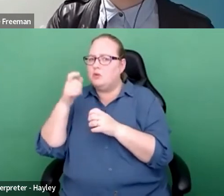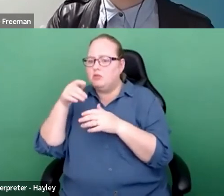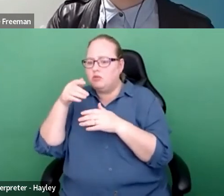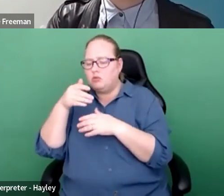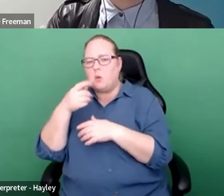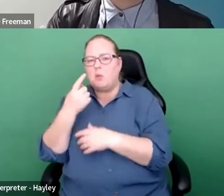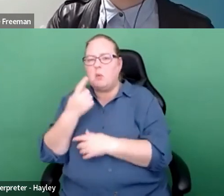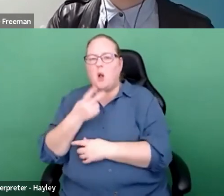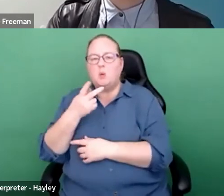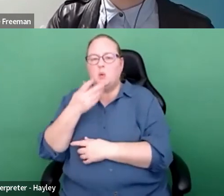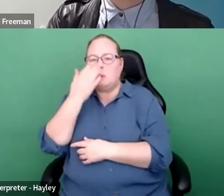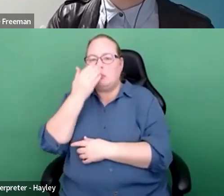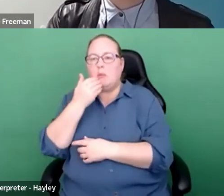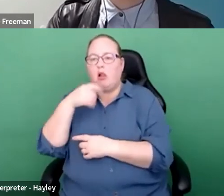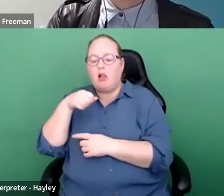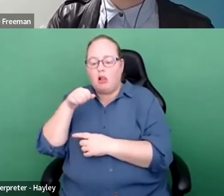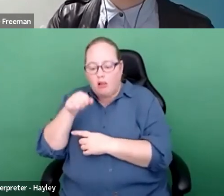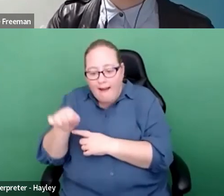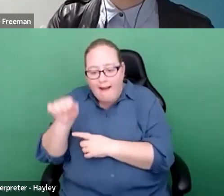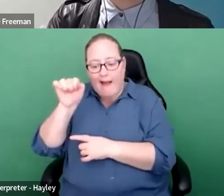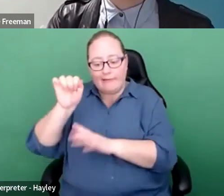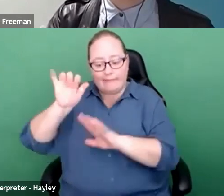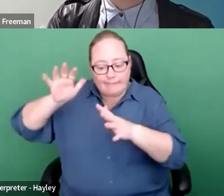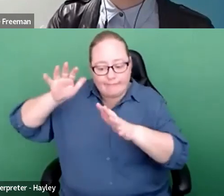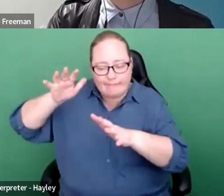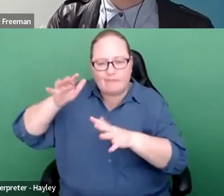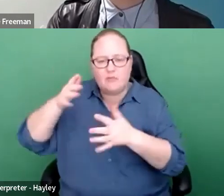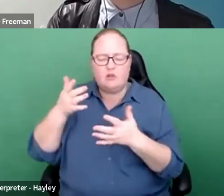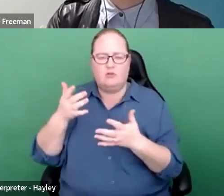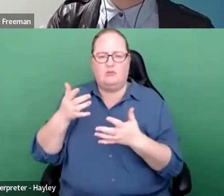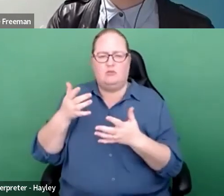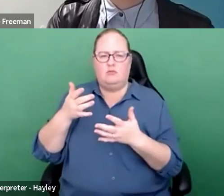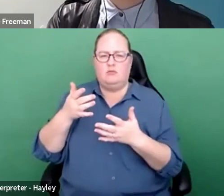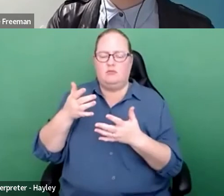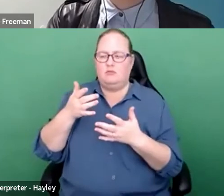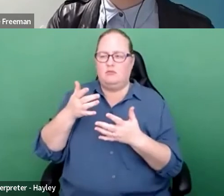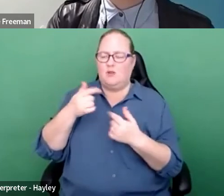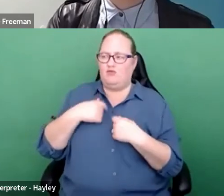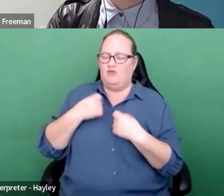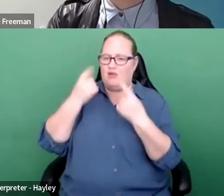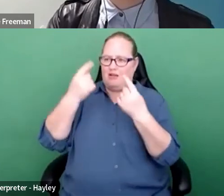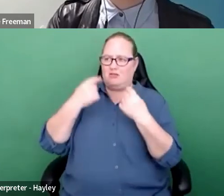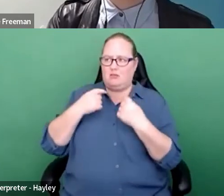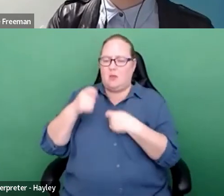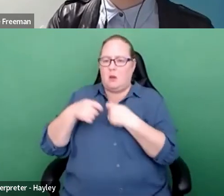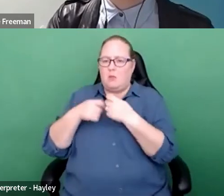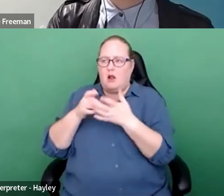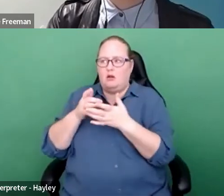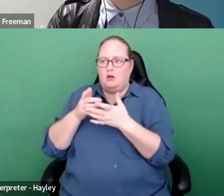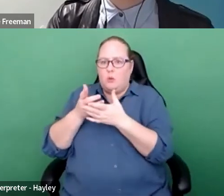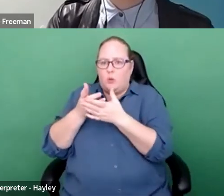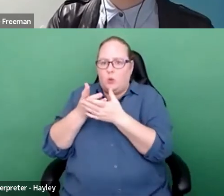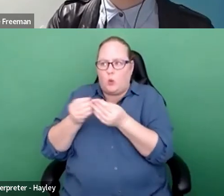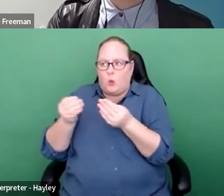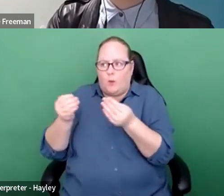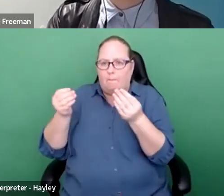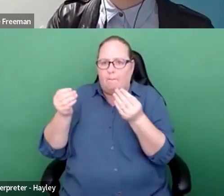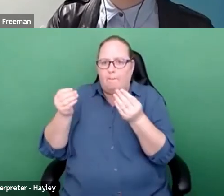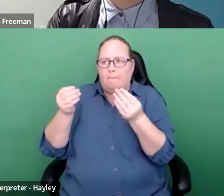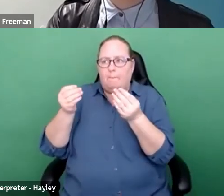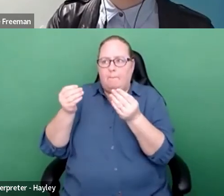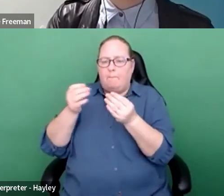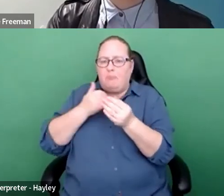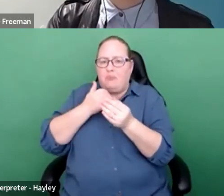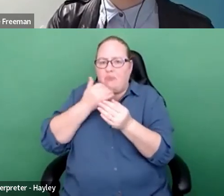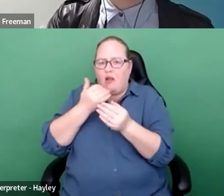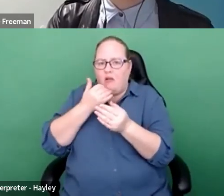they were like, oh, suddenly it's hit us. And actually we had this very ghostly, eerie emptiness. So I think in that sense interesting, but they still kept speaking about the idea